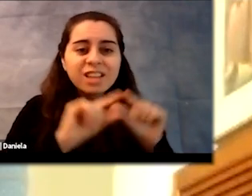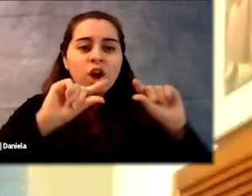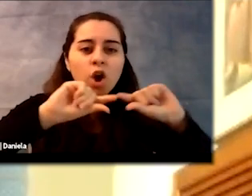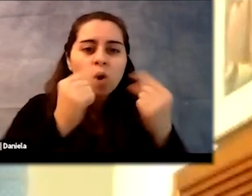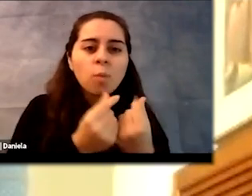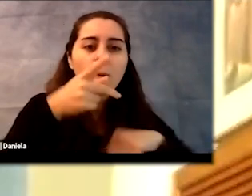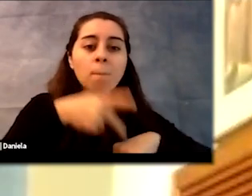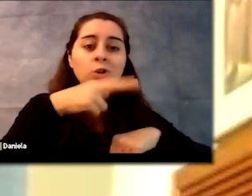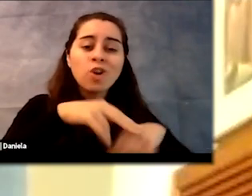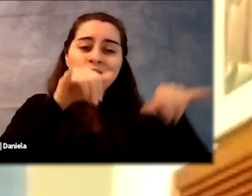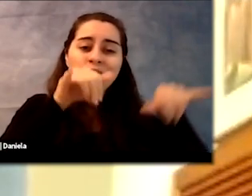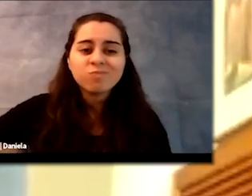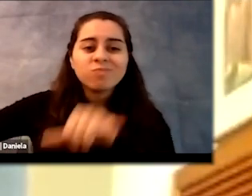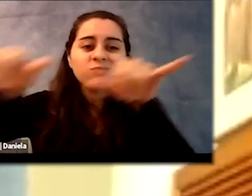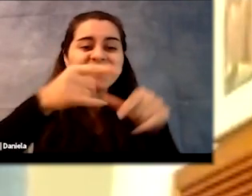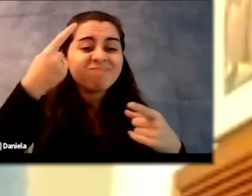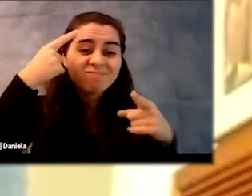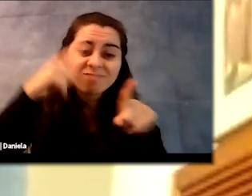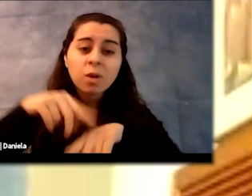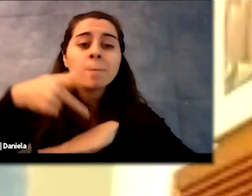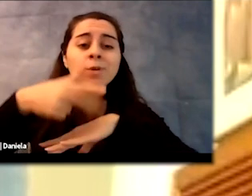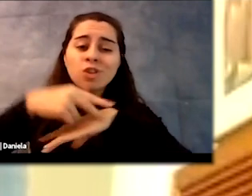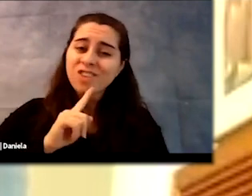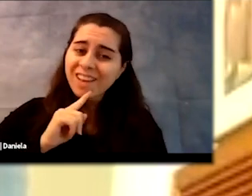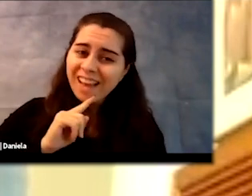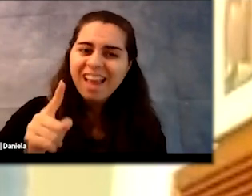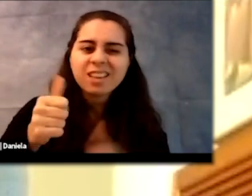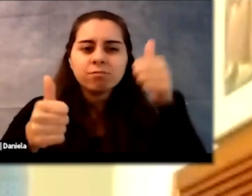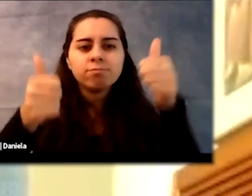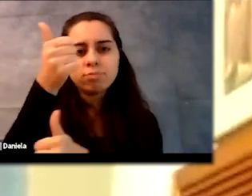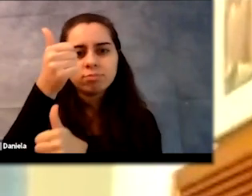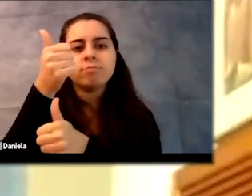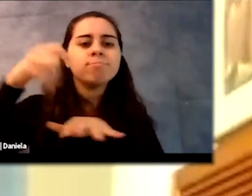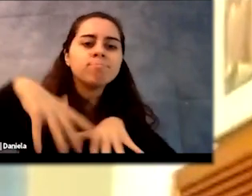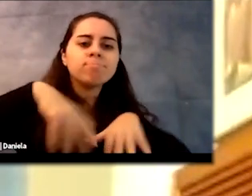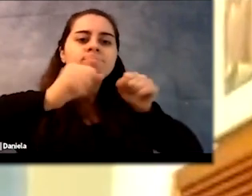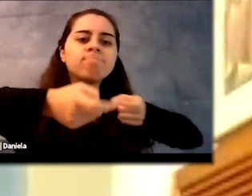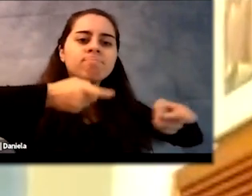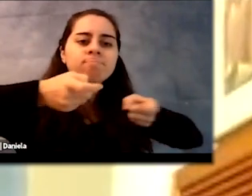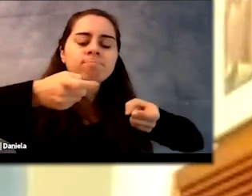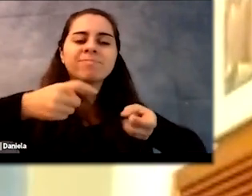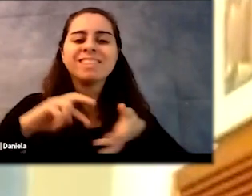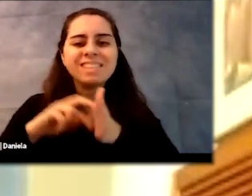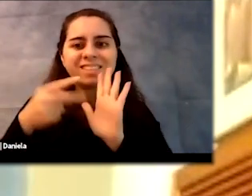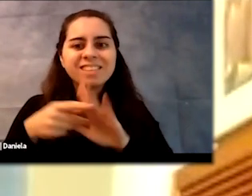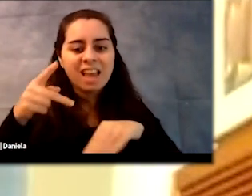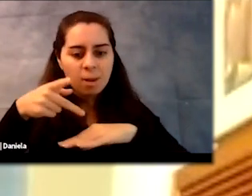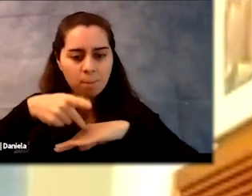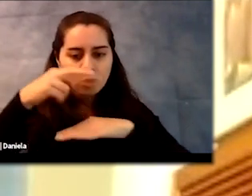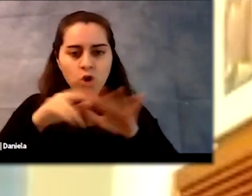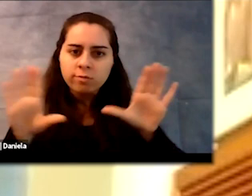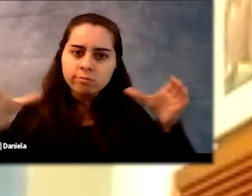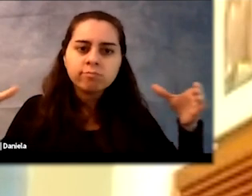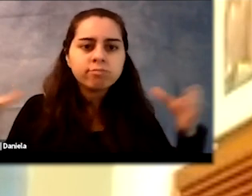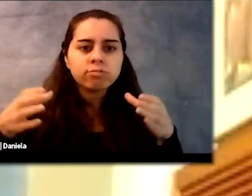in agreement that Puerto Rico is a colony. Conditions are set for a broad coalition of Puerto Ricans, our allies in the